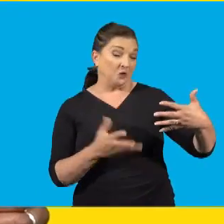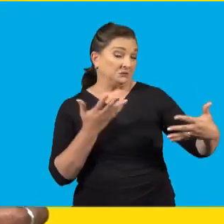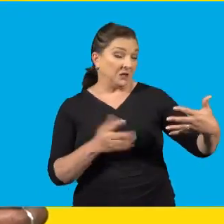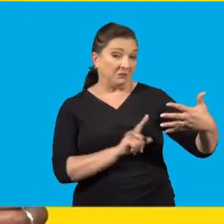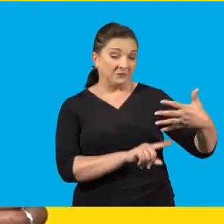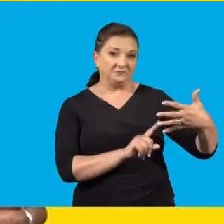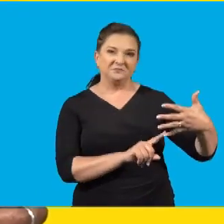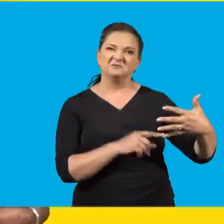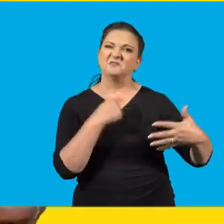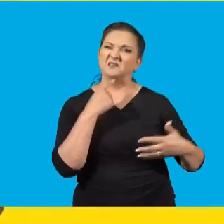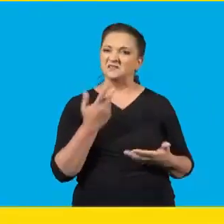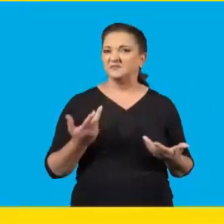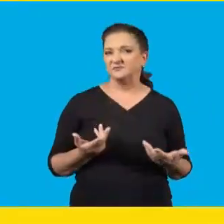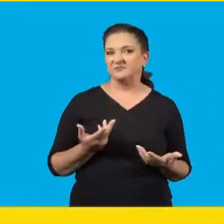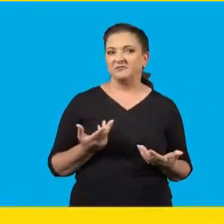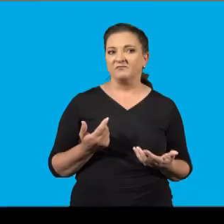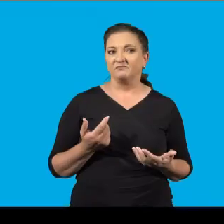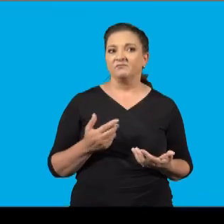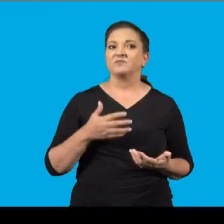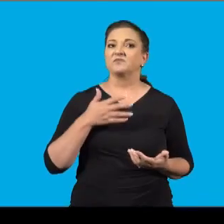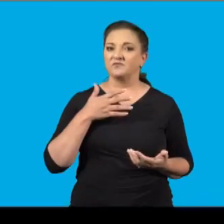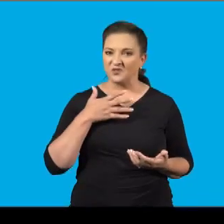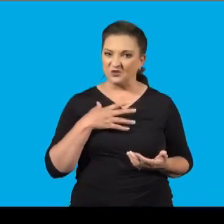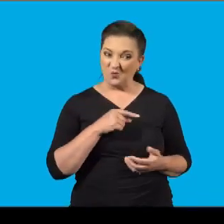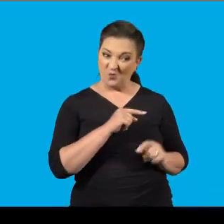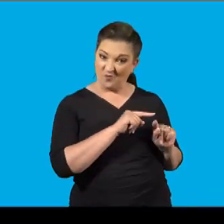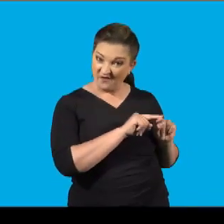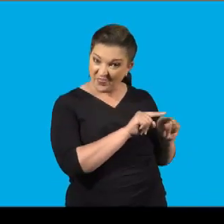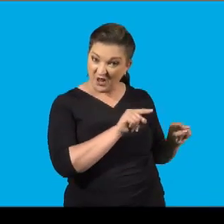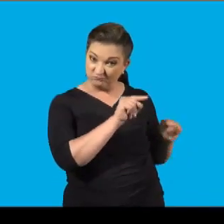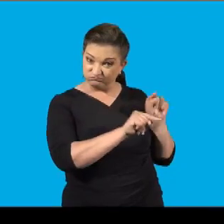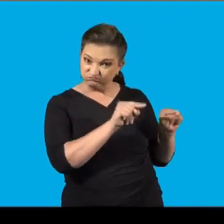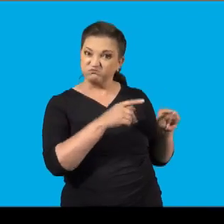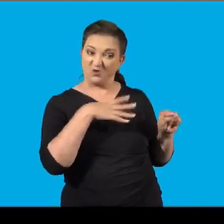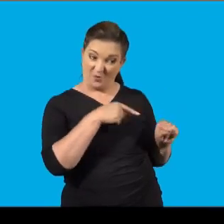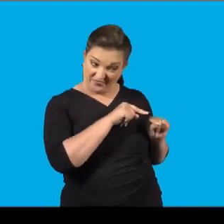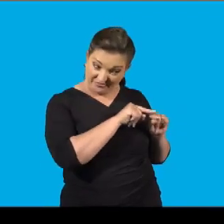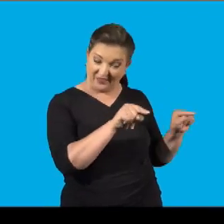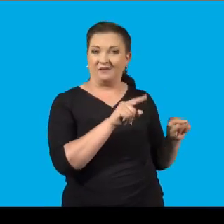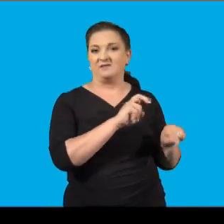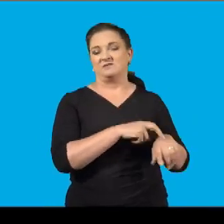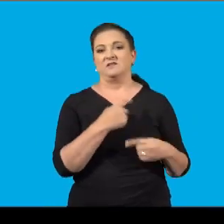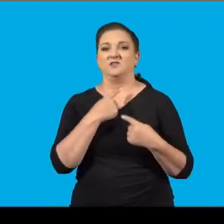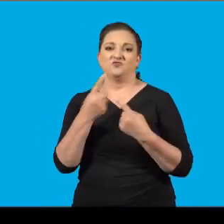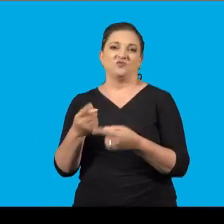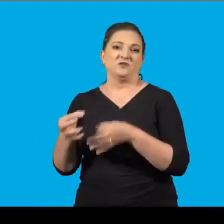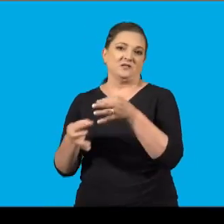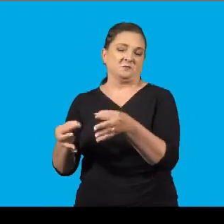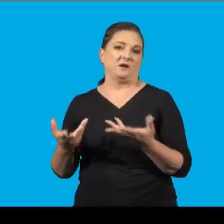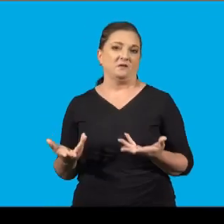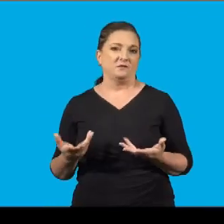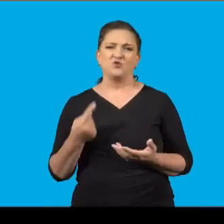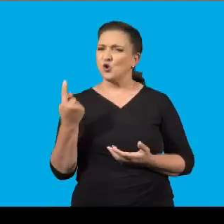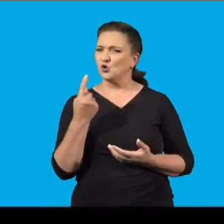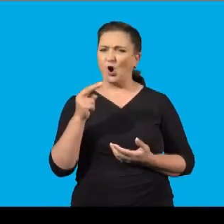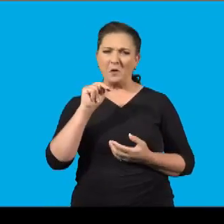can give is that they wanted to hear from perpetrators themselves. This is very important. So not